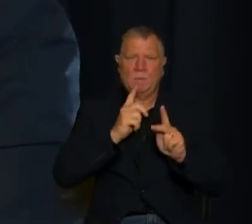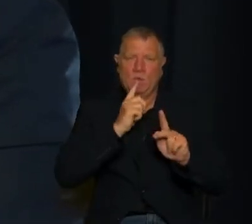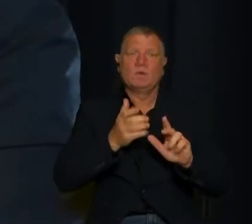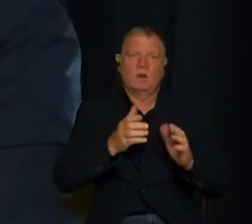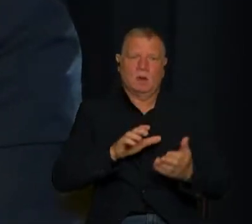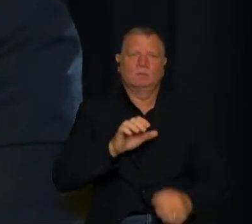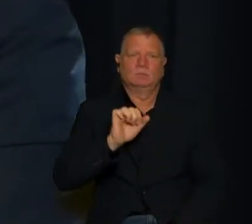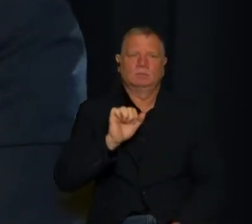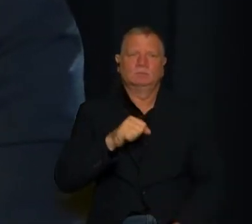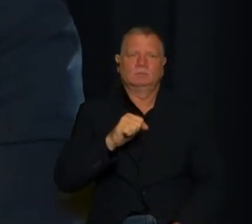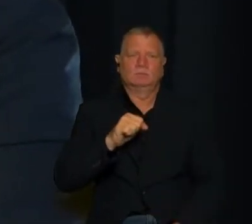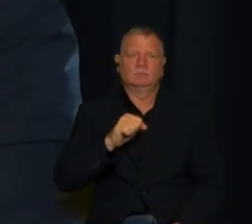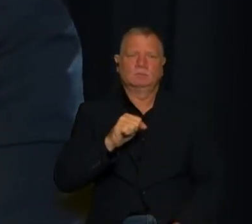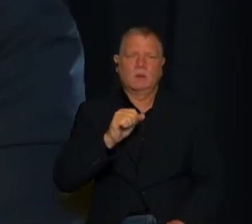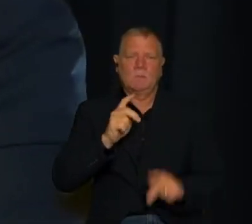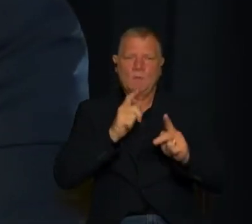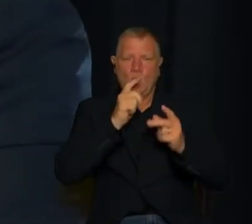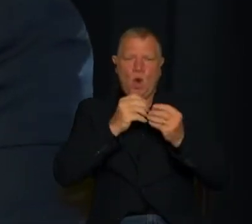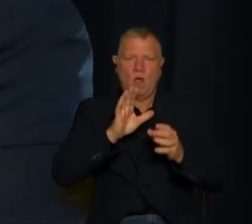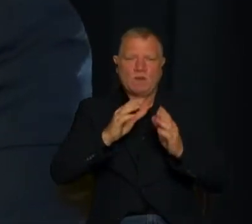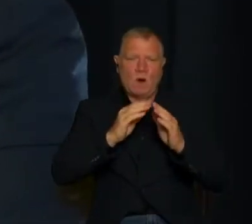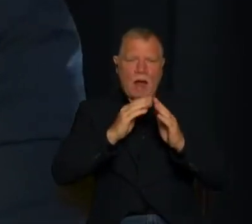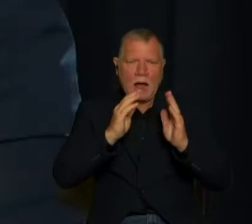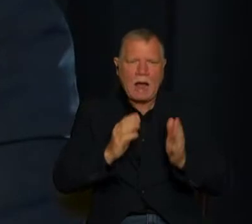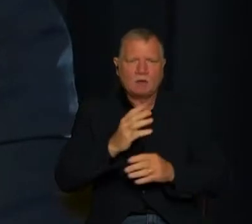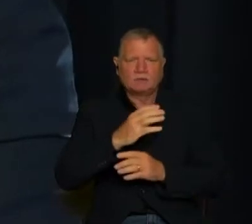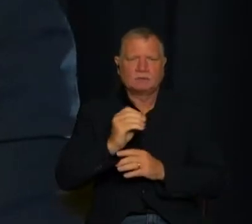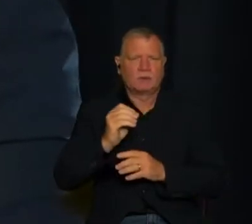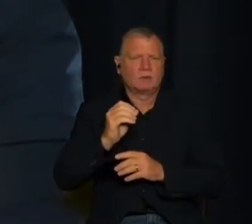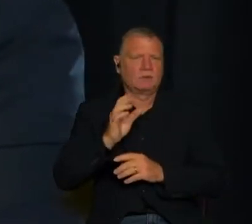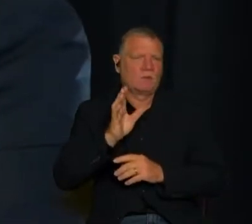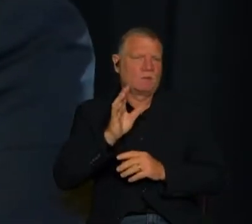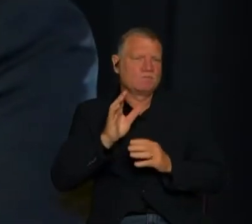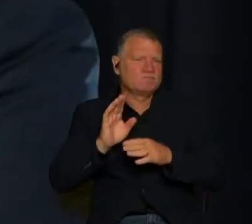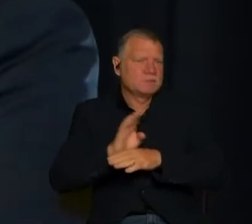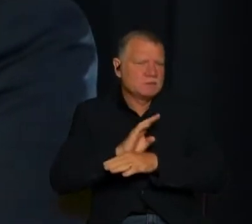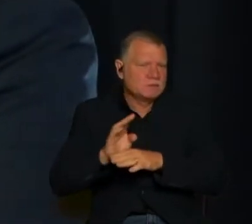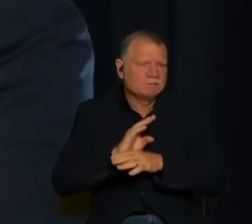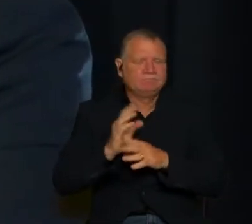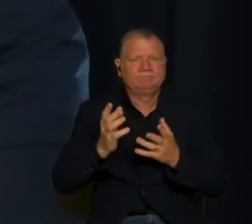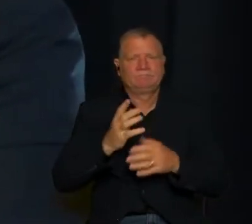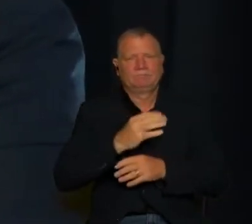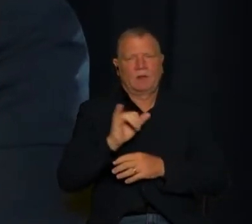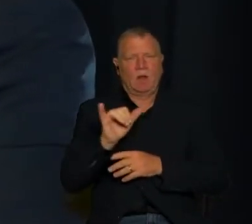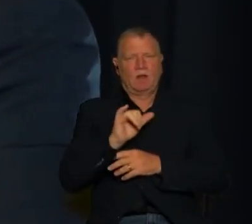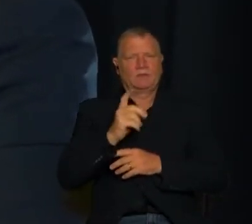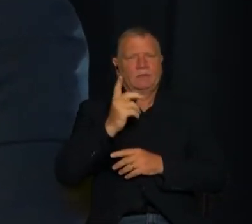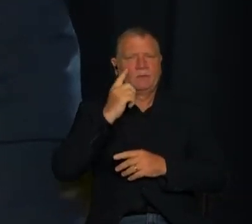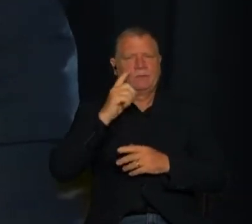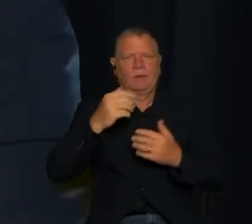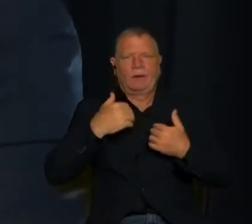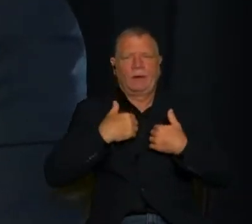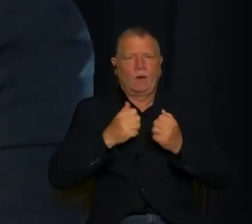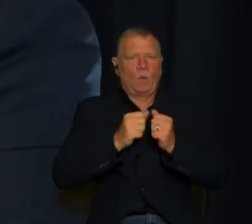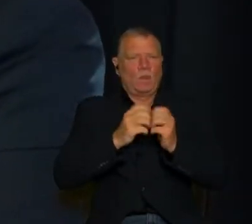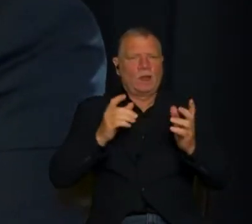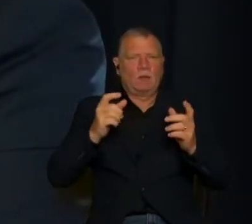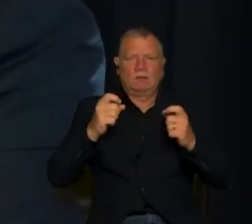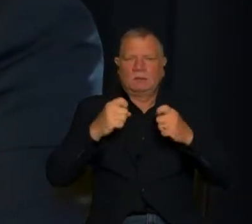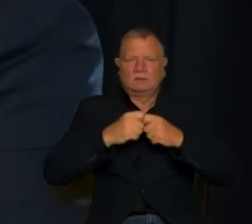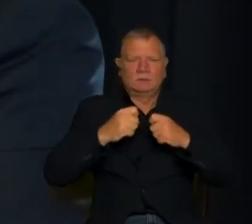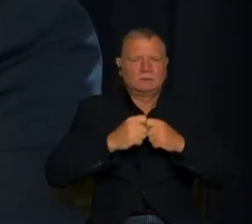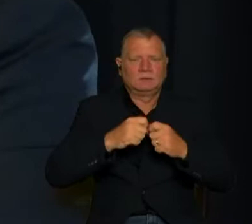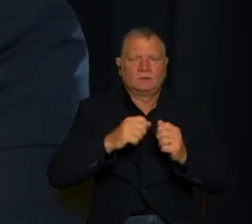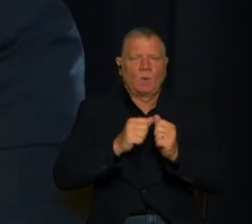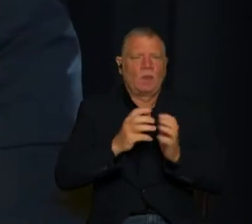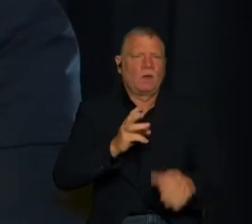died, those who lost their homes and their personal and commercial property, as well as those who spent weeks without power